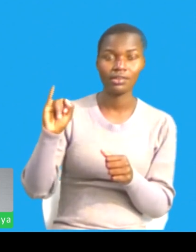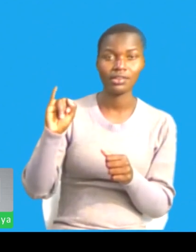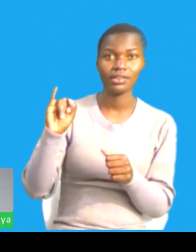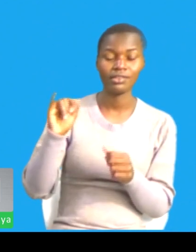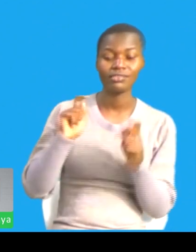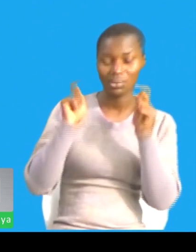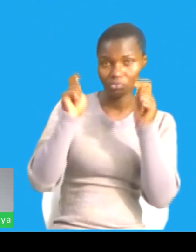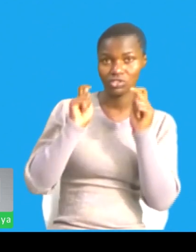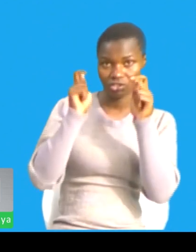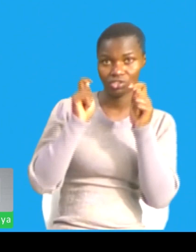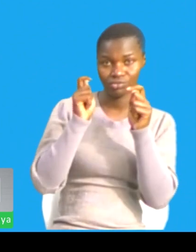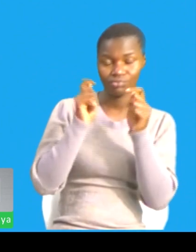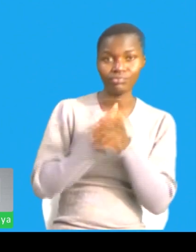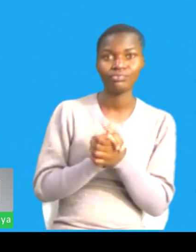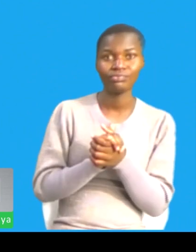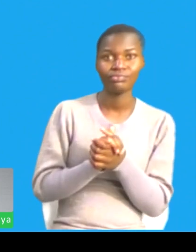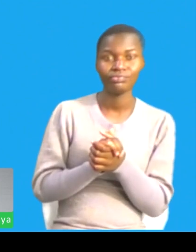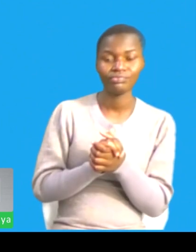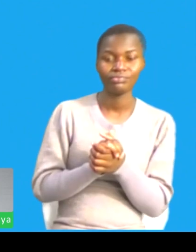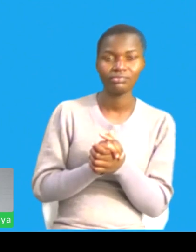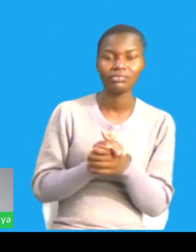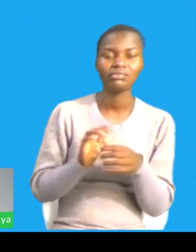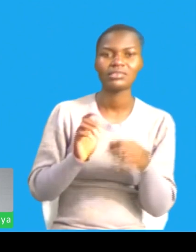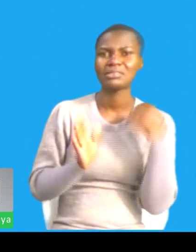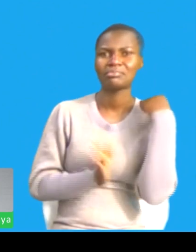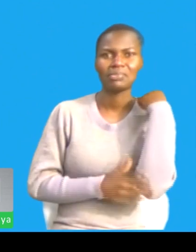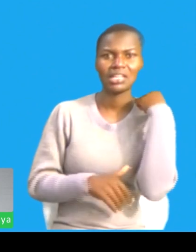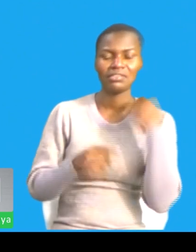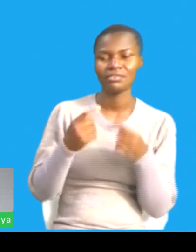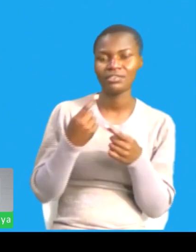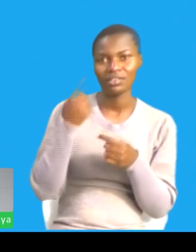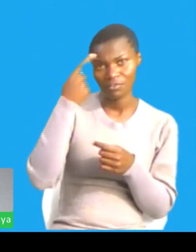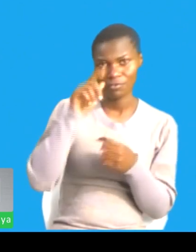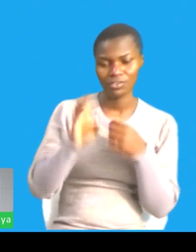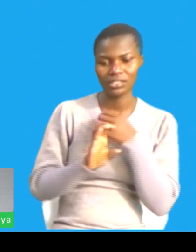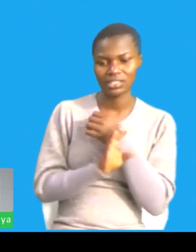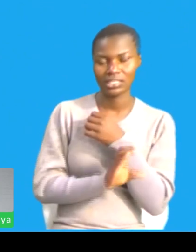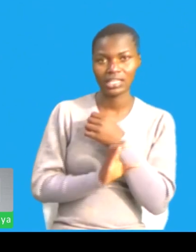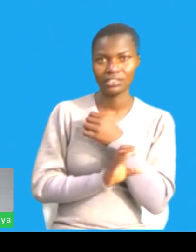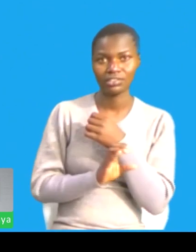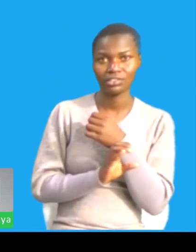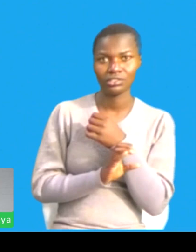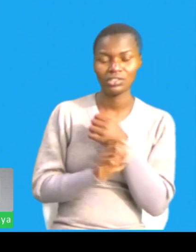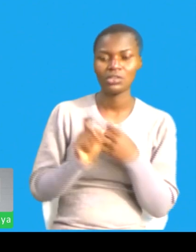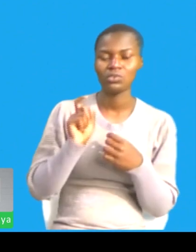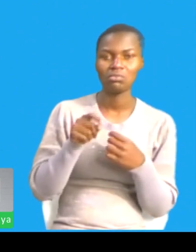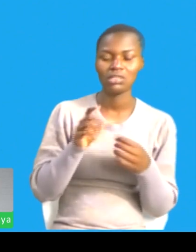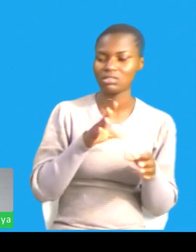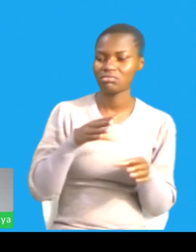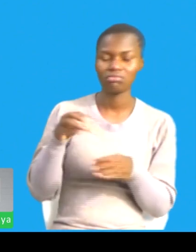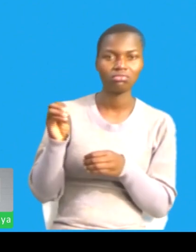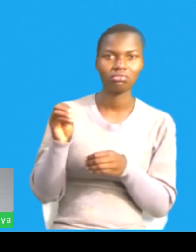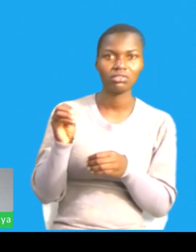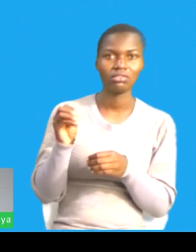Wangari Maathai, it's really a mess in this country that for you to be heard, you must sometimes go to those levels. It's